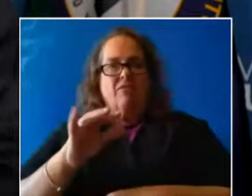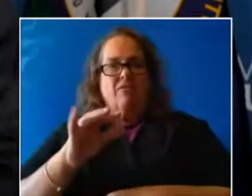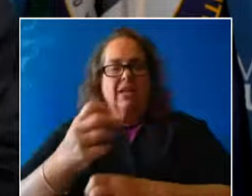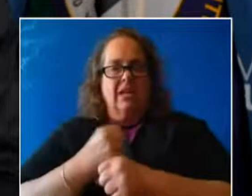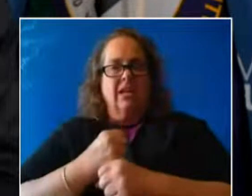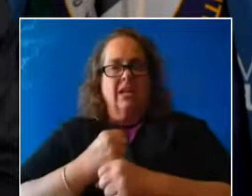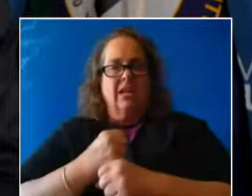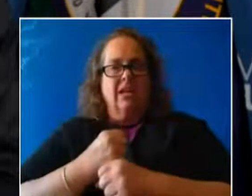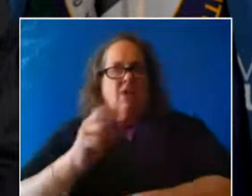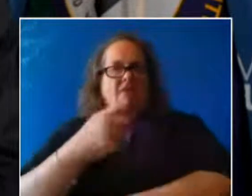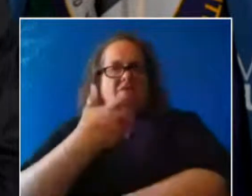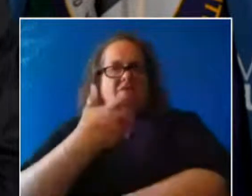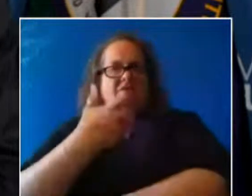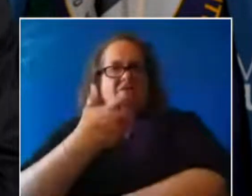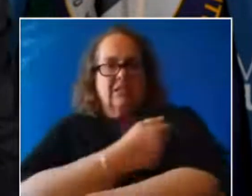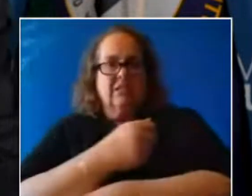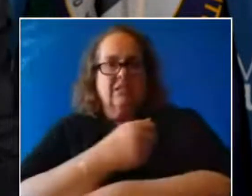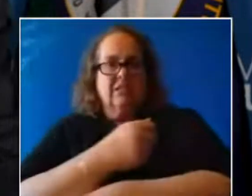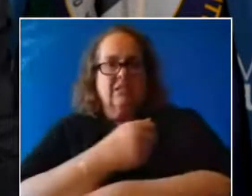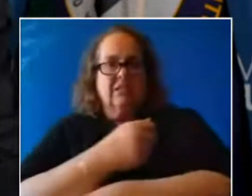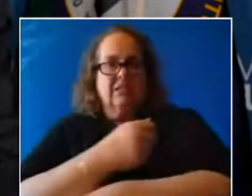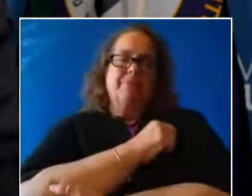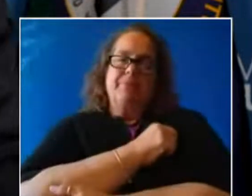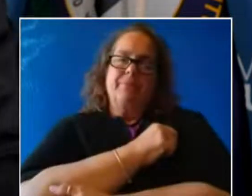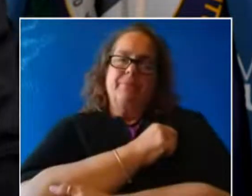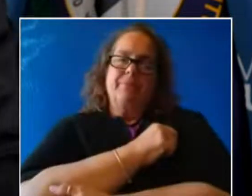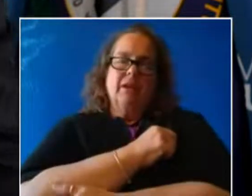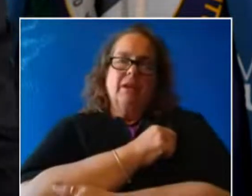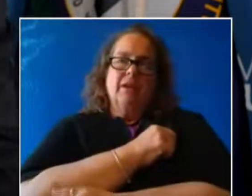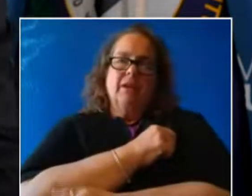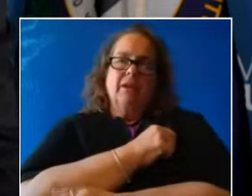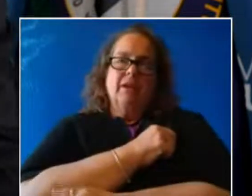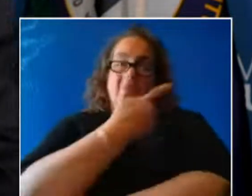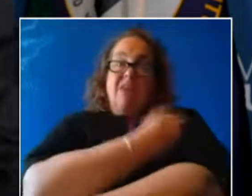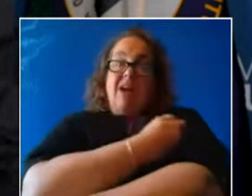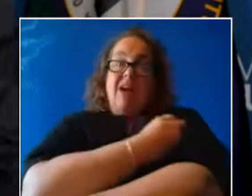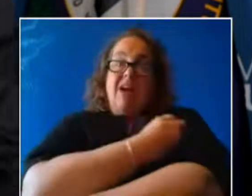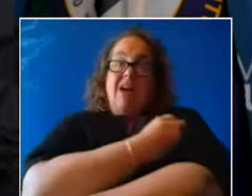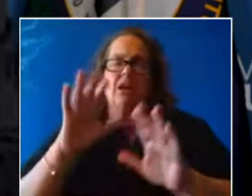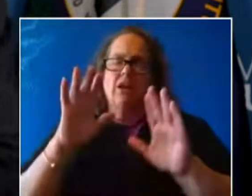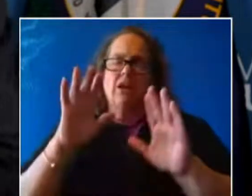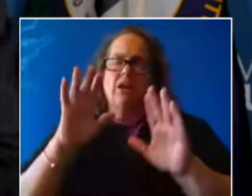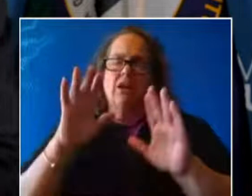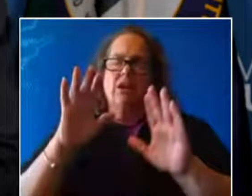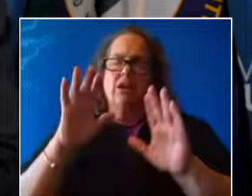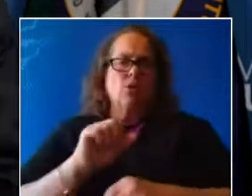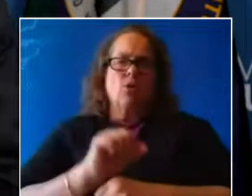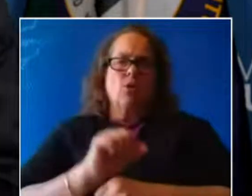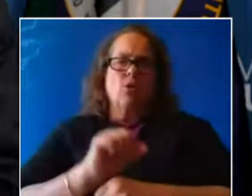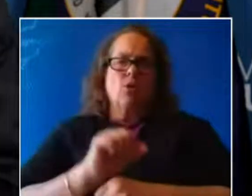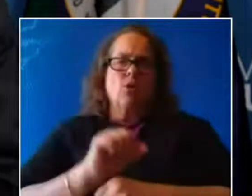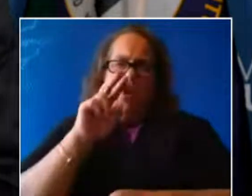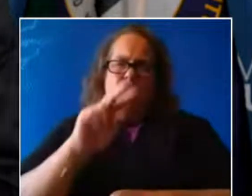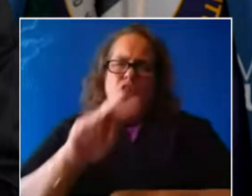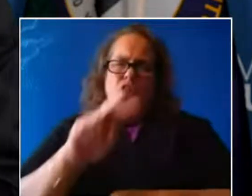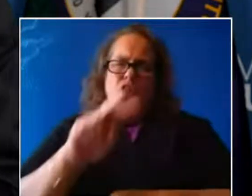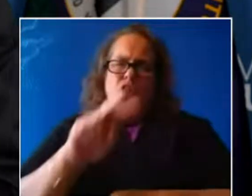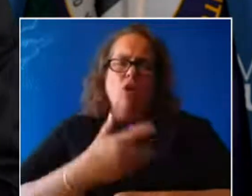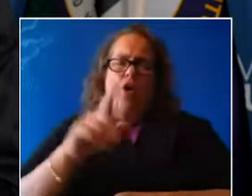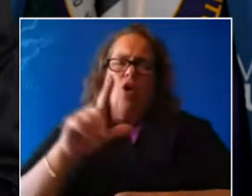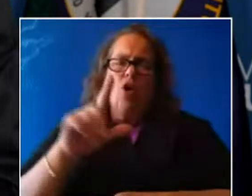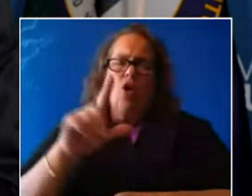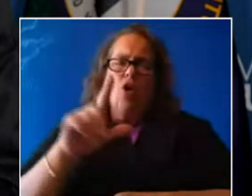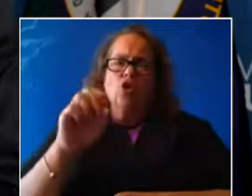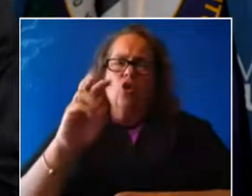The vaccines have done incredible work. I mean, look at our long-term care report today. Again,